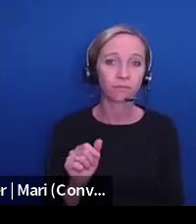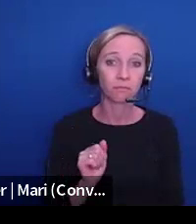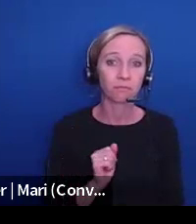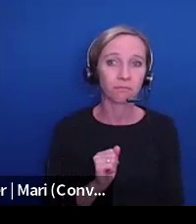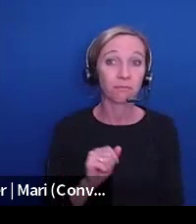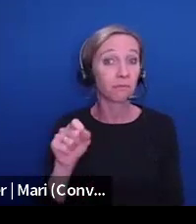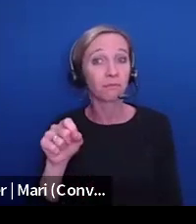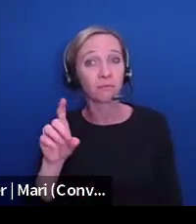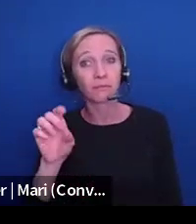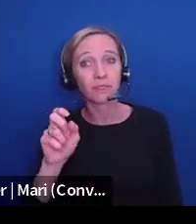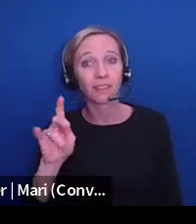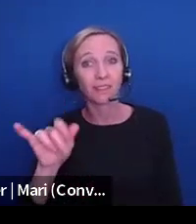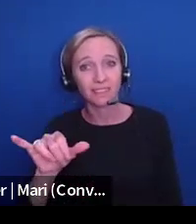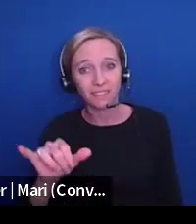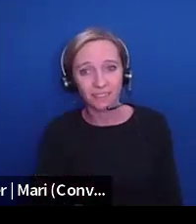Yeah, Destiny?